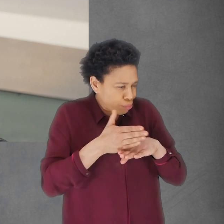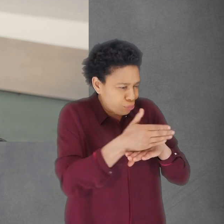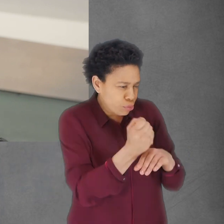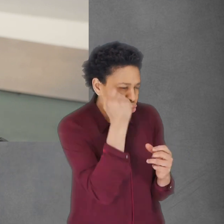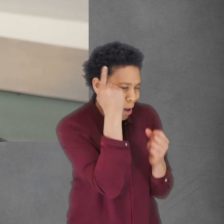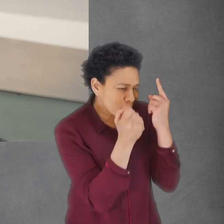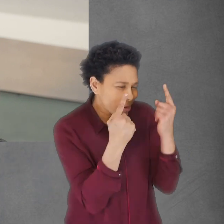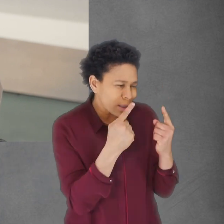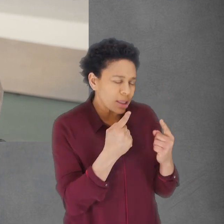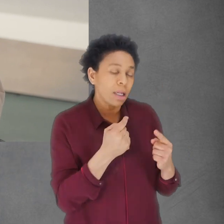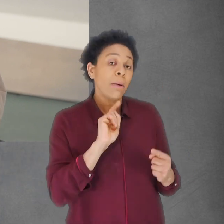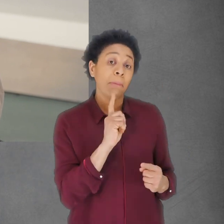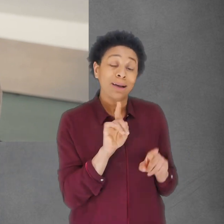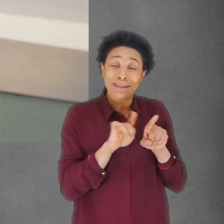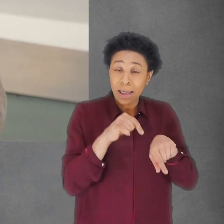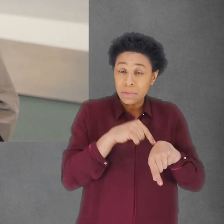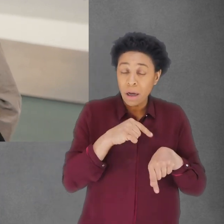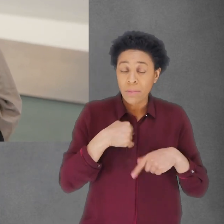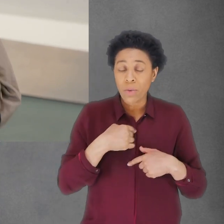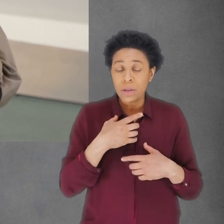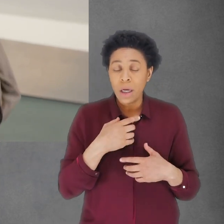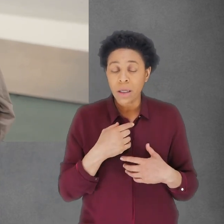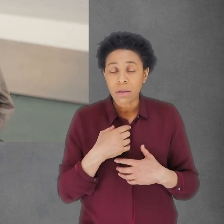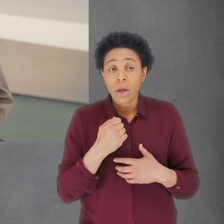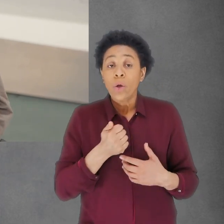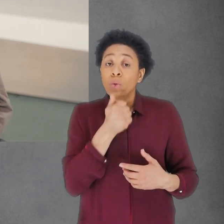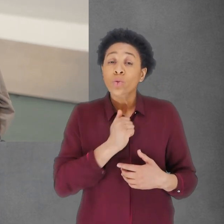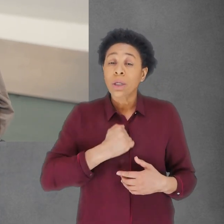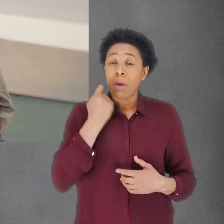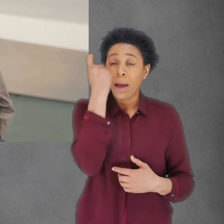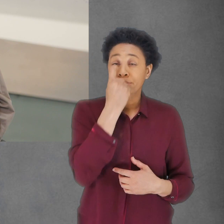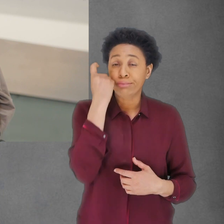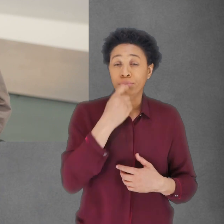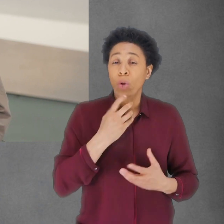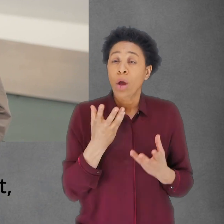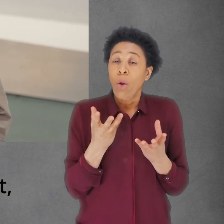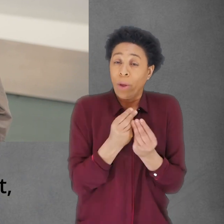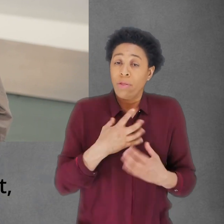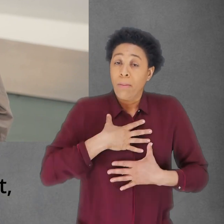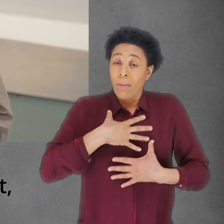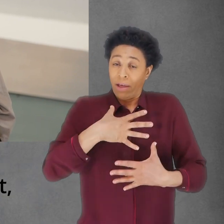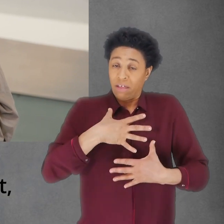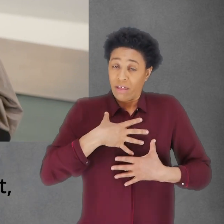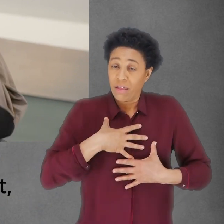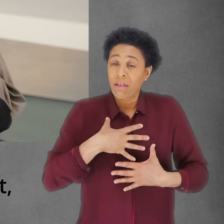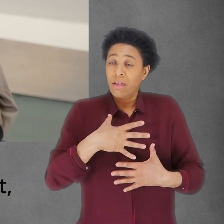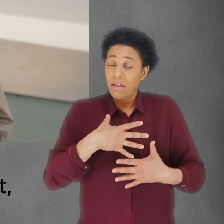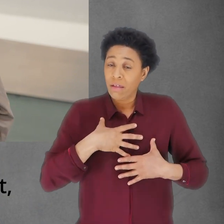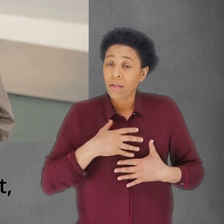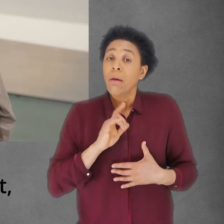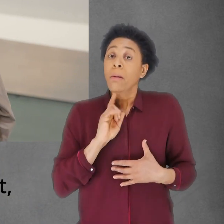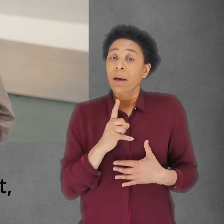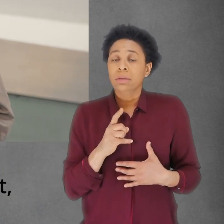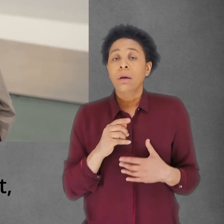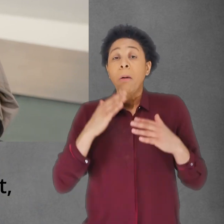in relationship to my breath, right? So Black compositional thought says, okay, with a healthy imagination, with